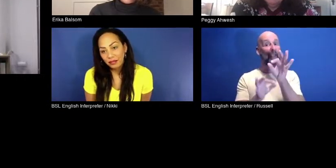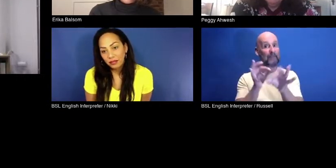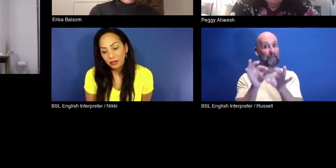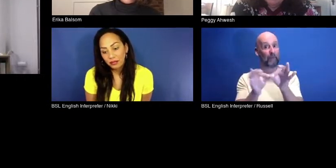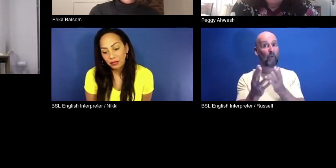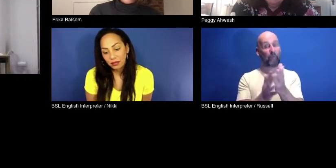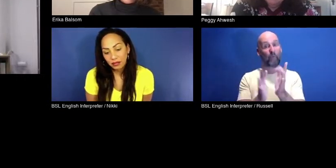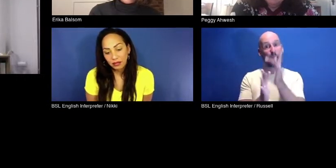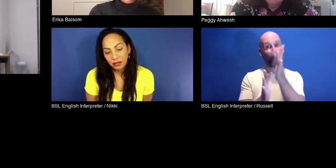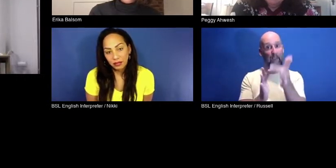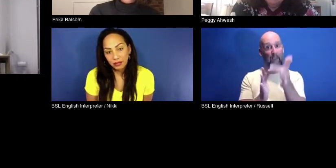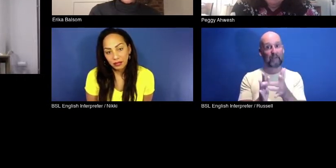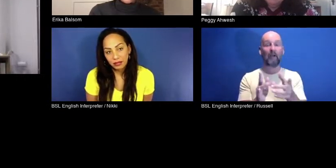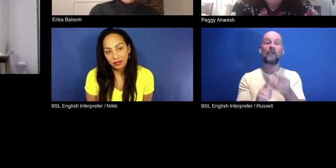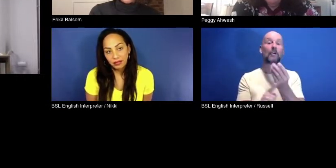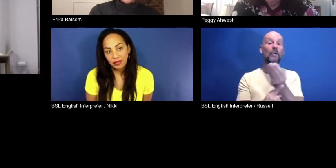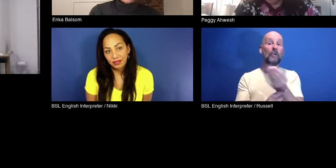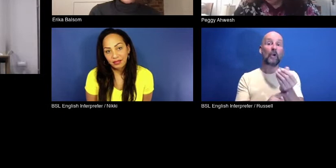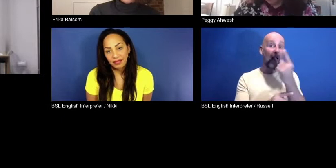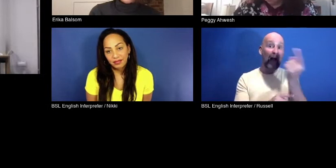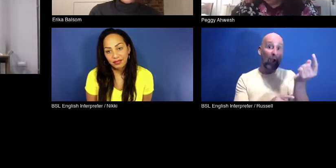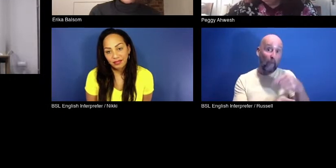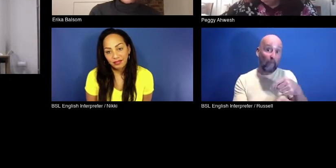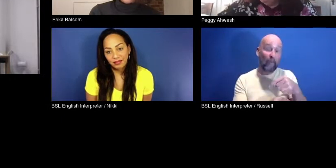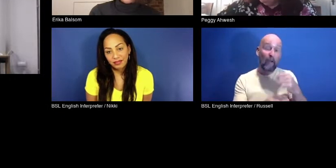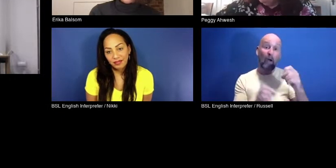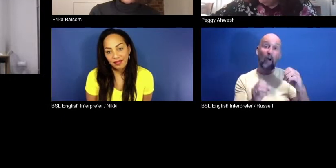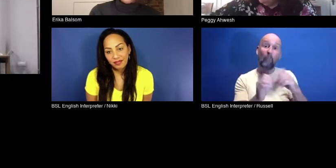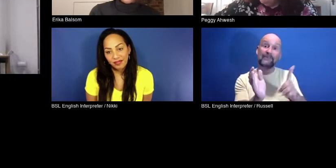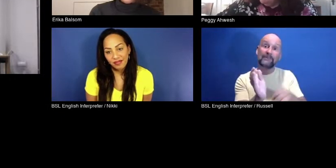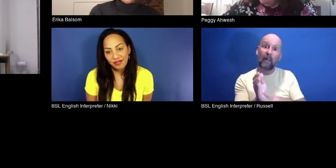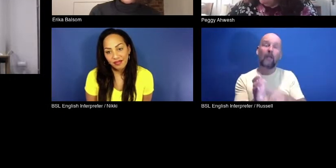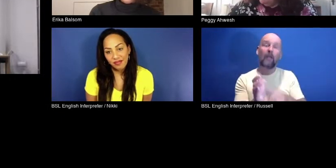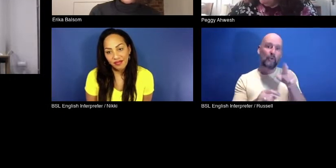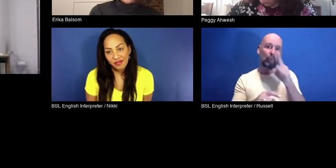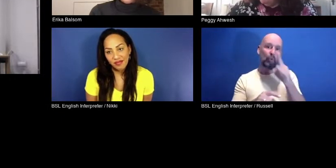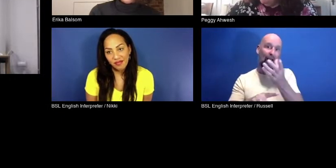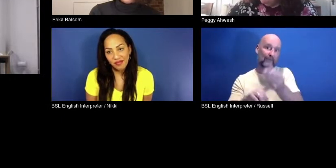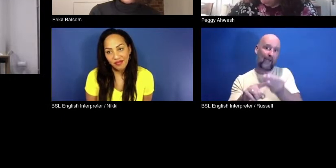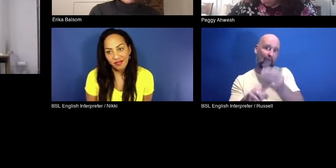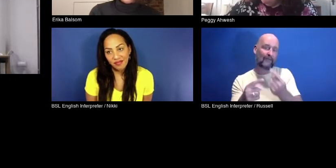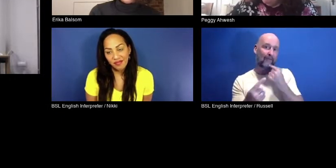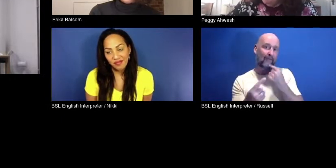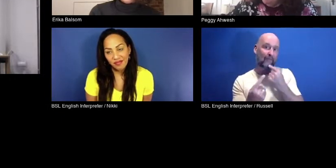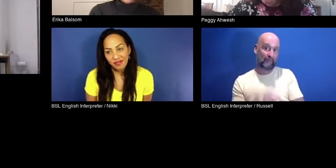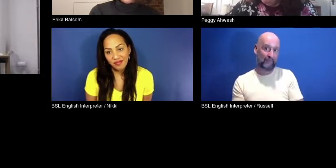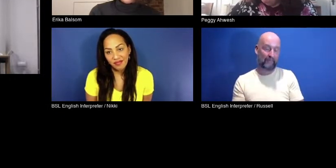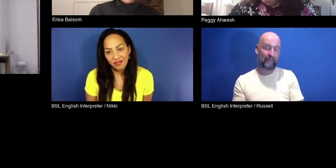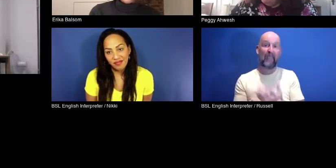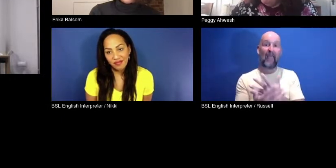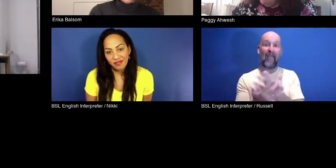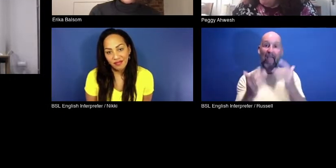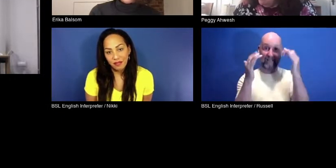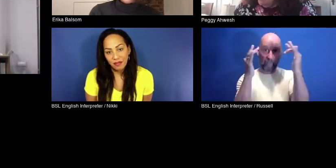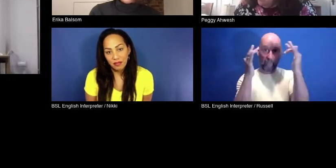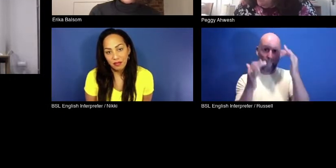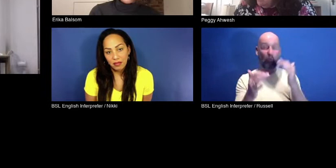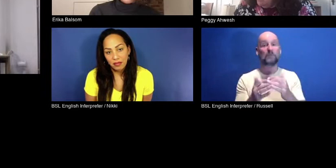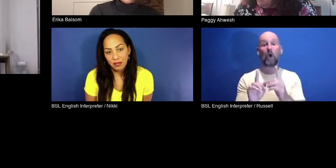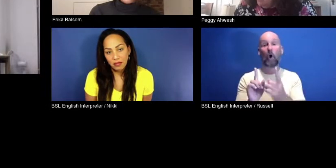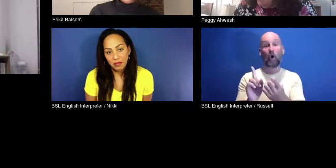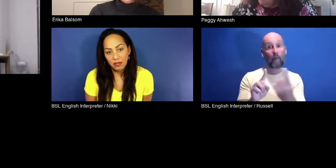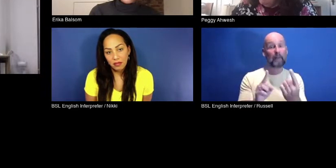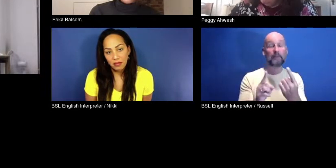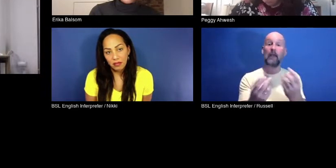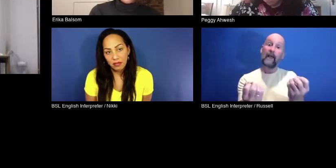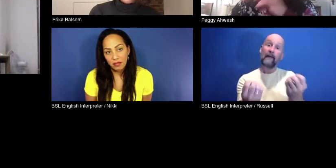some downloadable content if you can't make it to Bristol. If you have any thoughts, comments, or feedback on this event tonight,